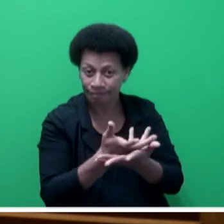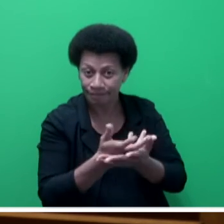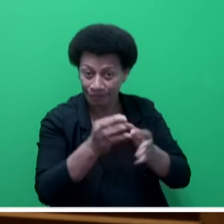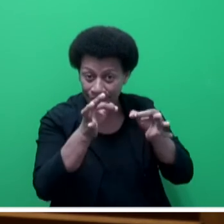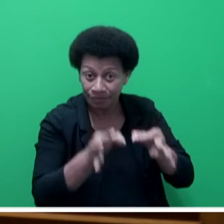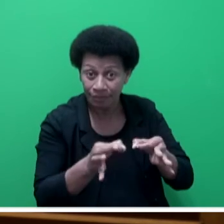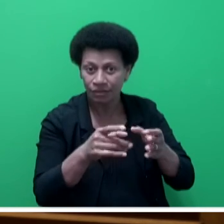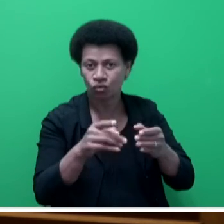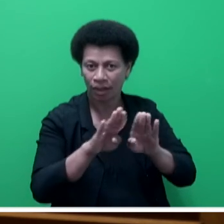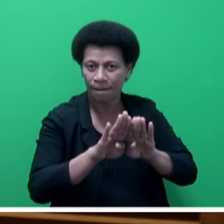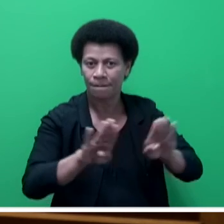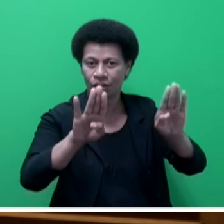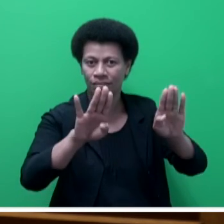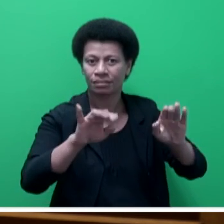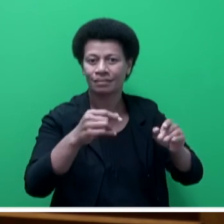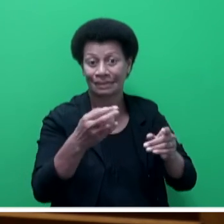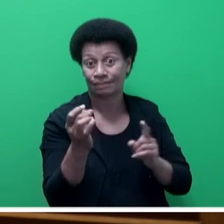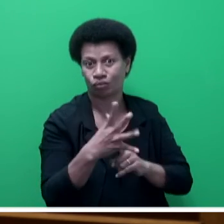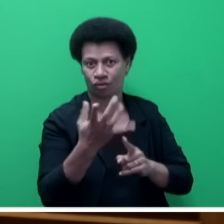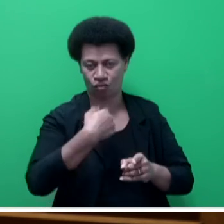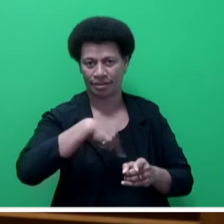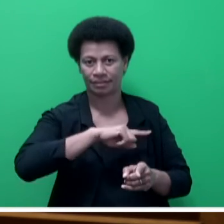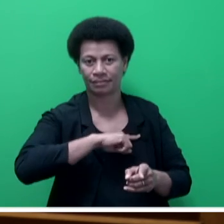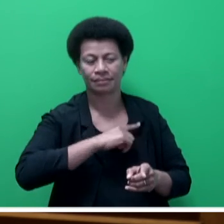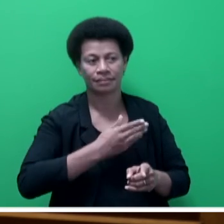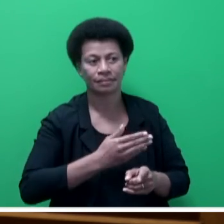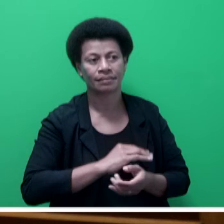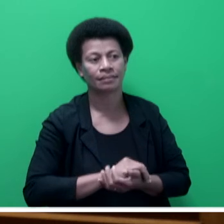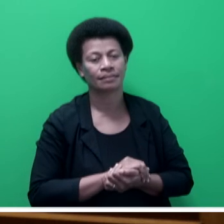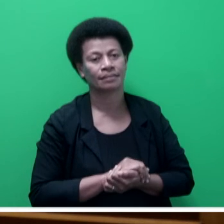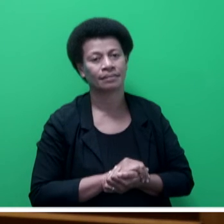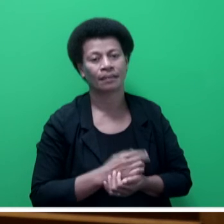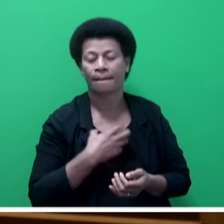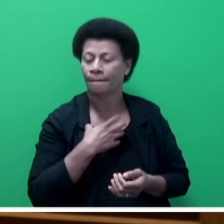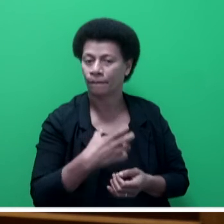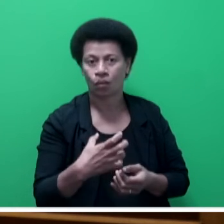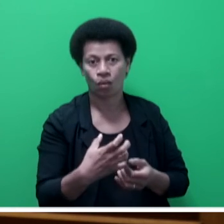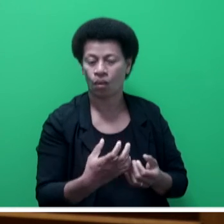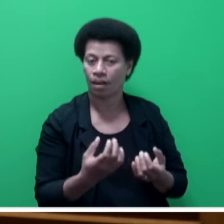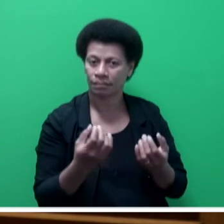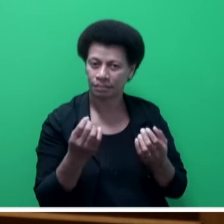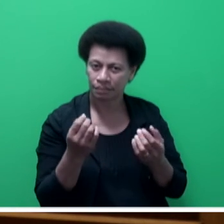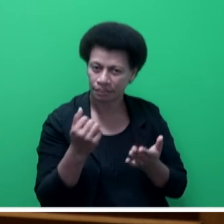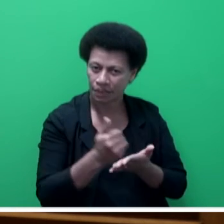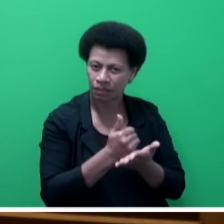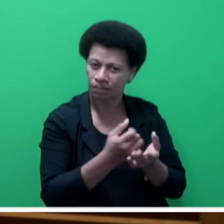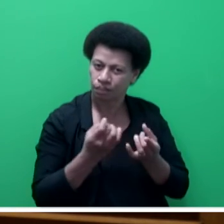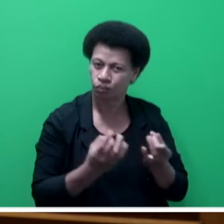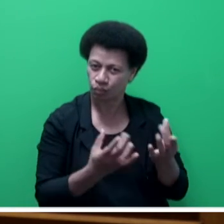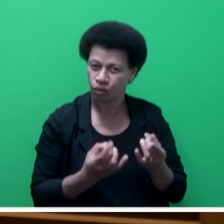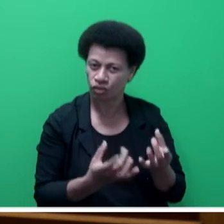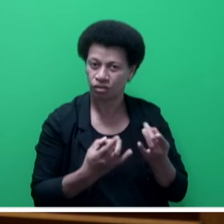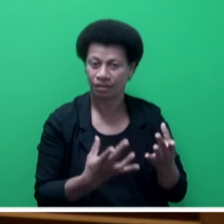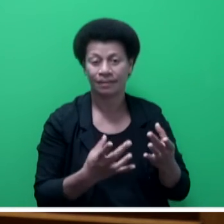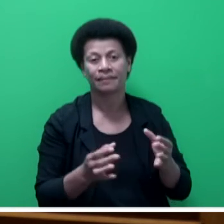actually quite important to us. Of course, sir, no amount of preparation will ever get the industry back on its feet if we don't